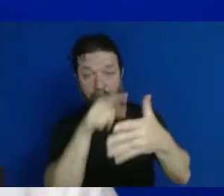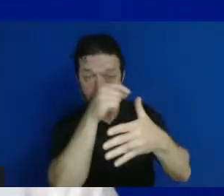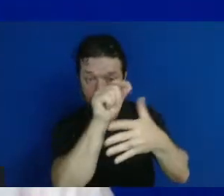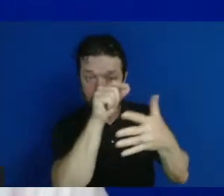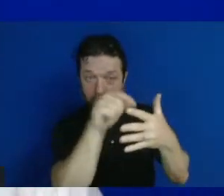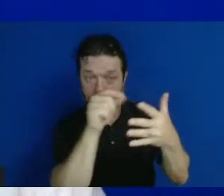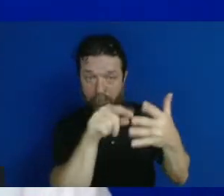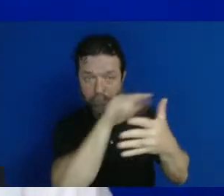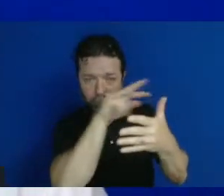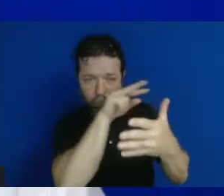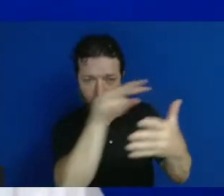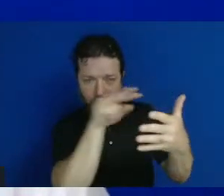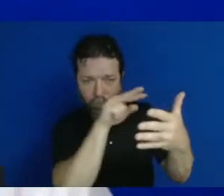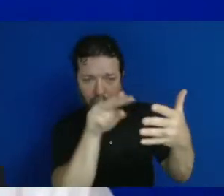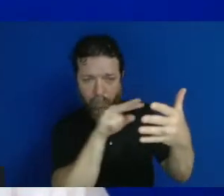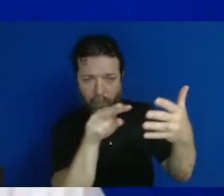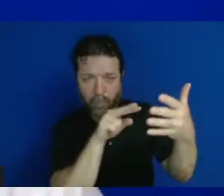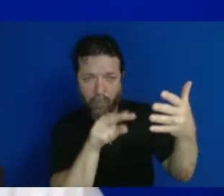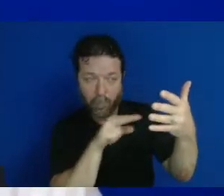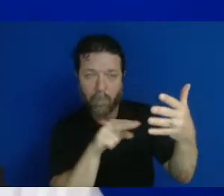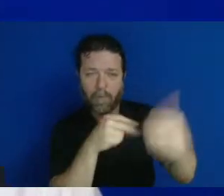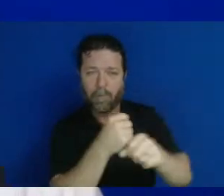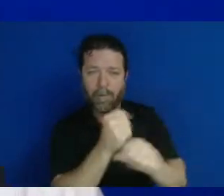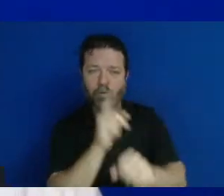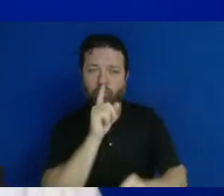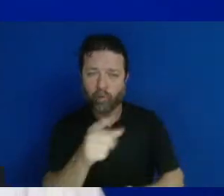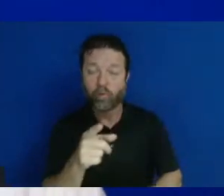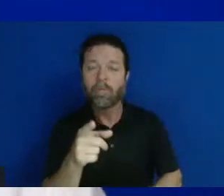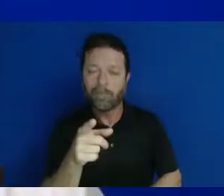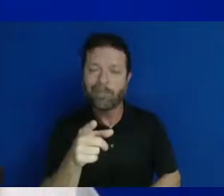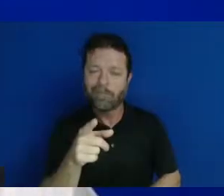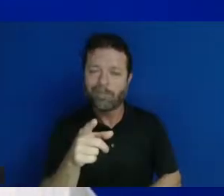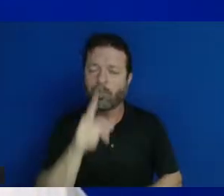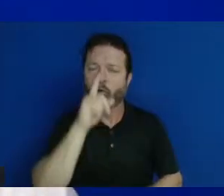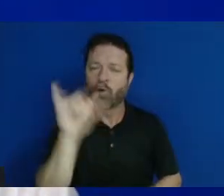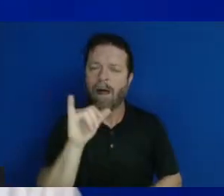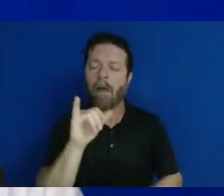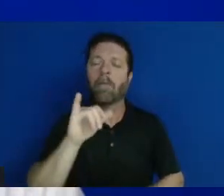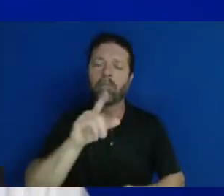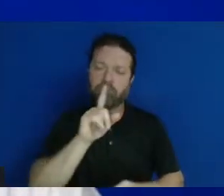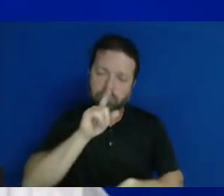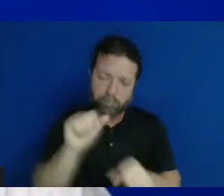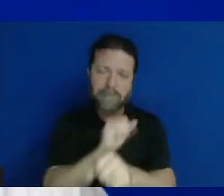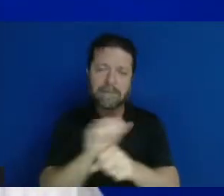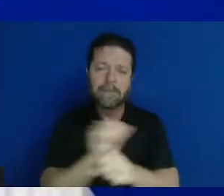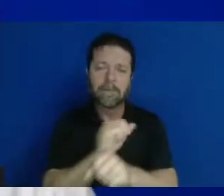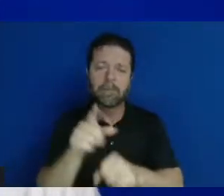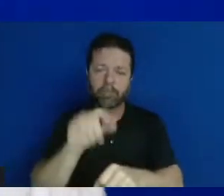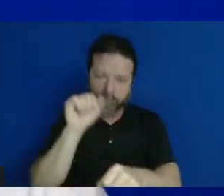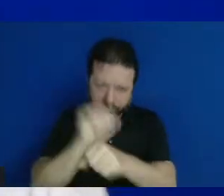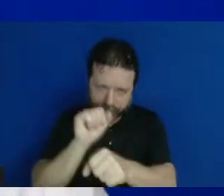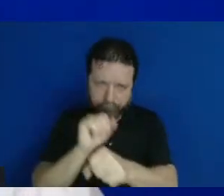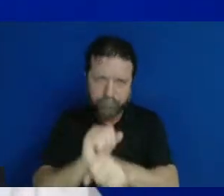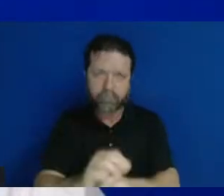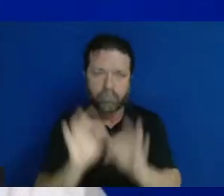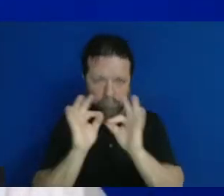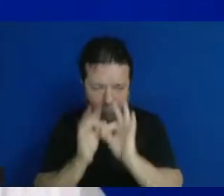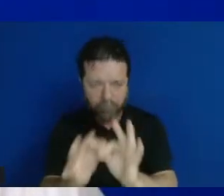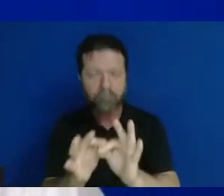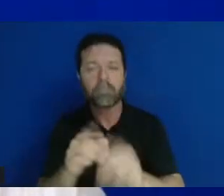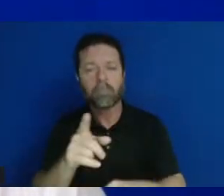you're setting up for the real shift. Make sure that the space is quiet, that it is private, that there is